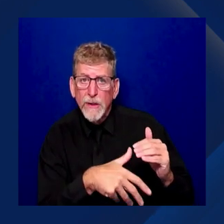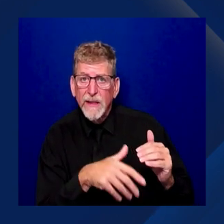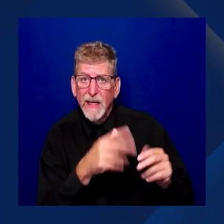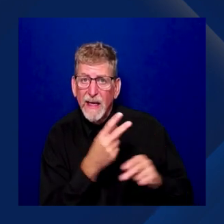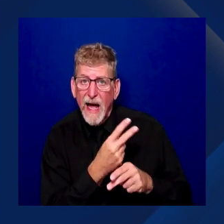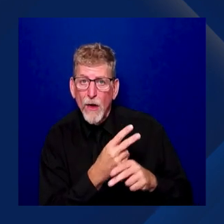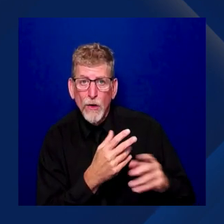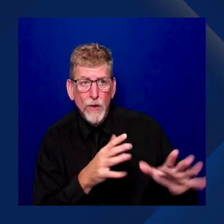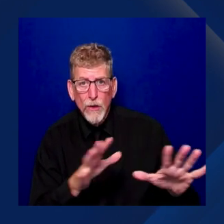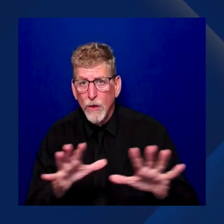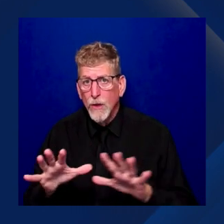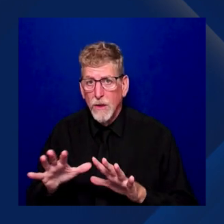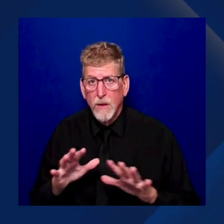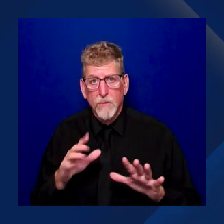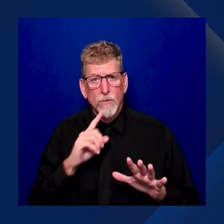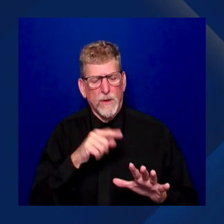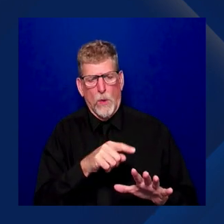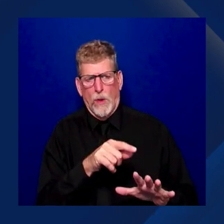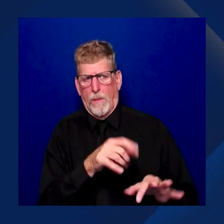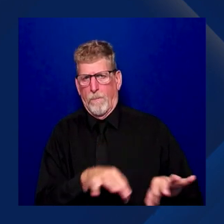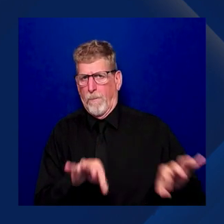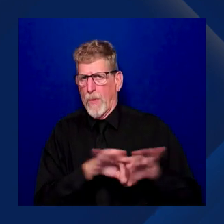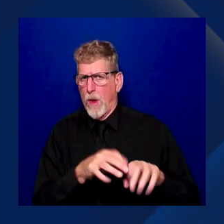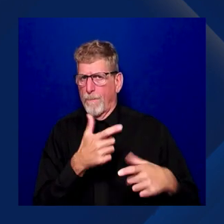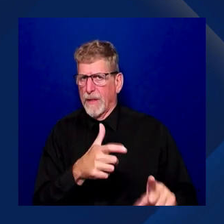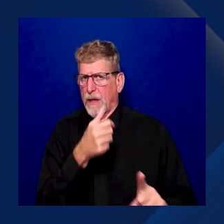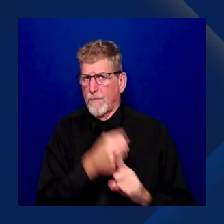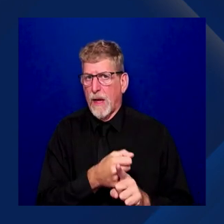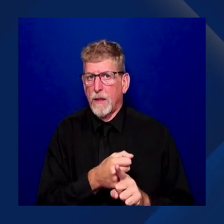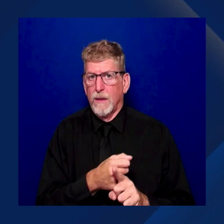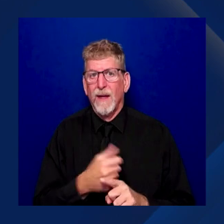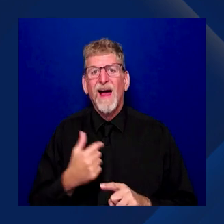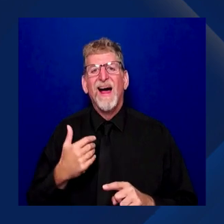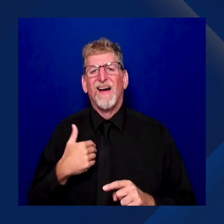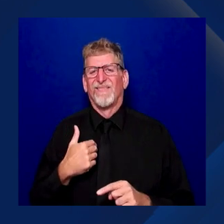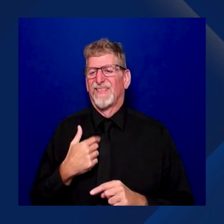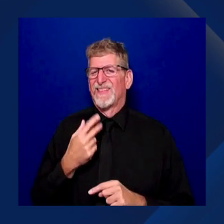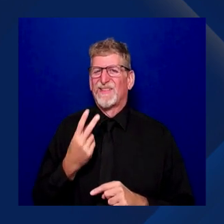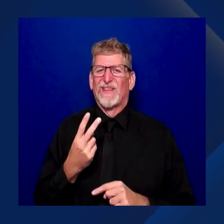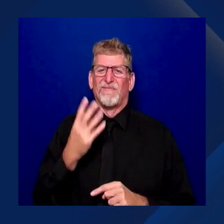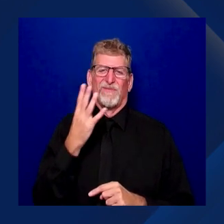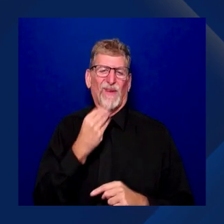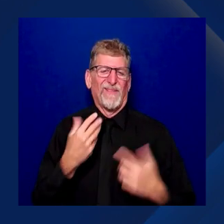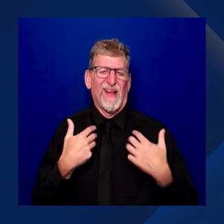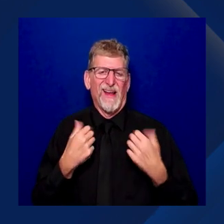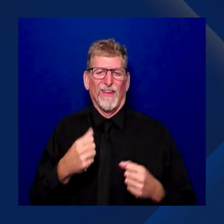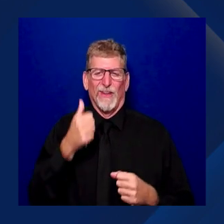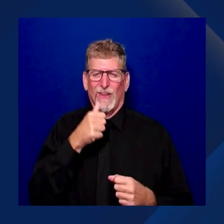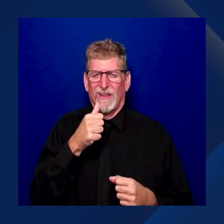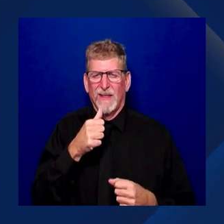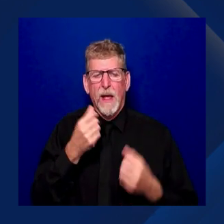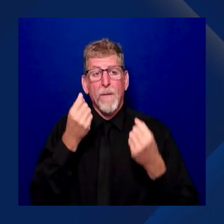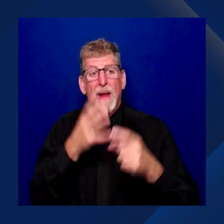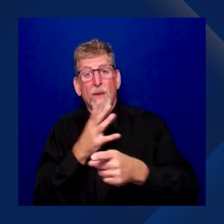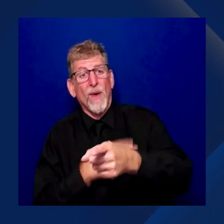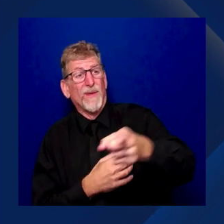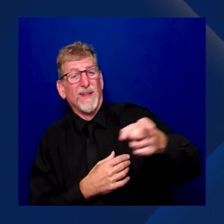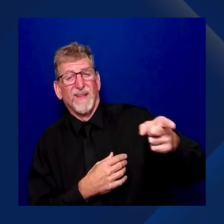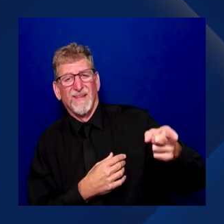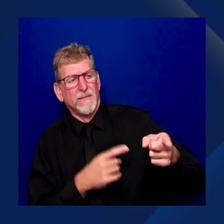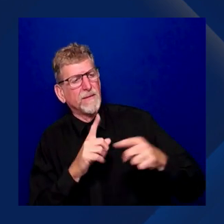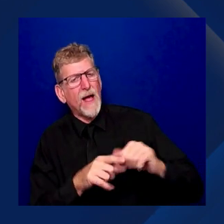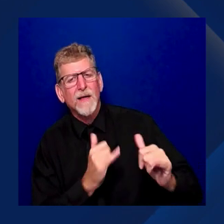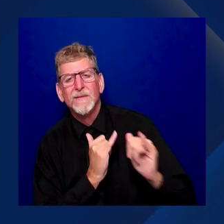have two beautiful, healthy girls, I know there are so many women across the country who can't say the same because their pain and symptoms